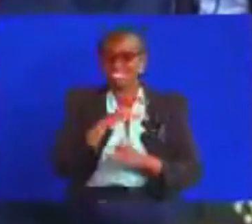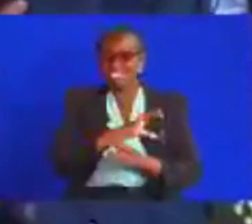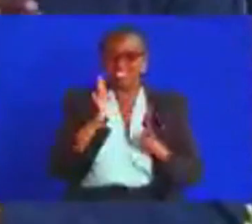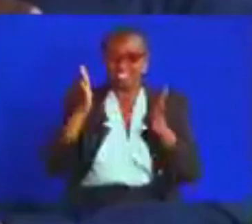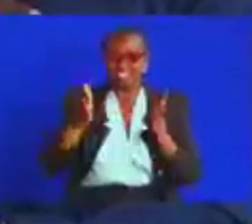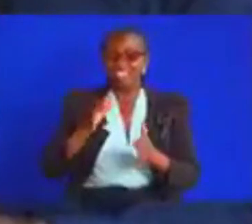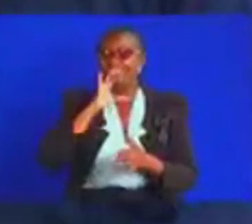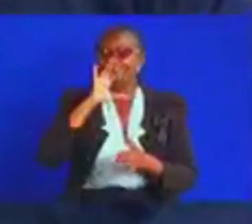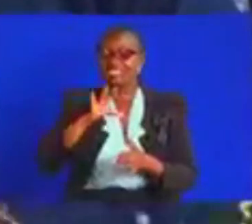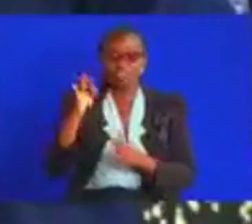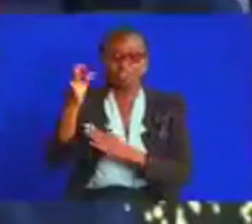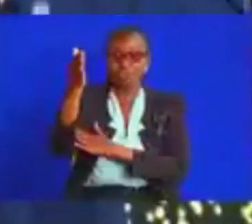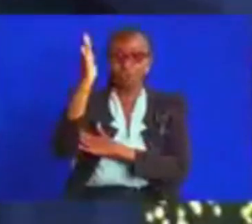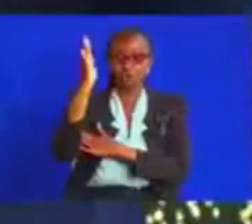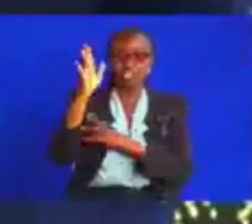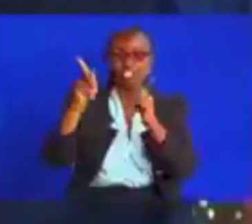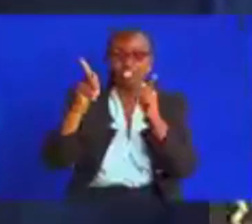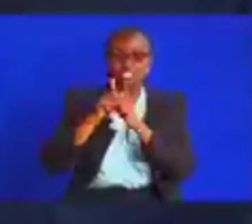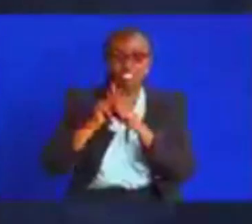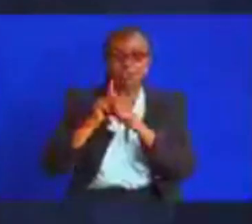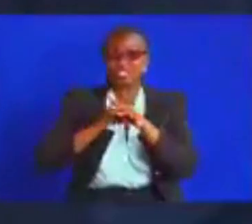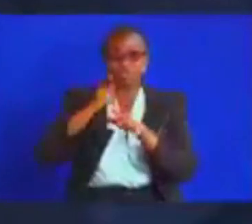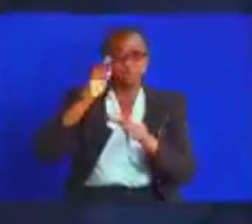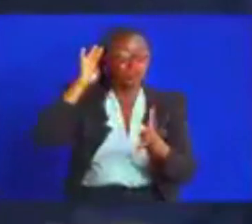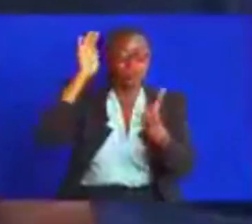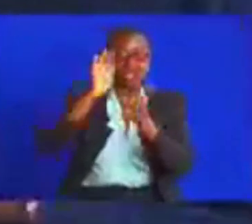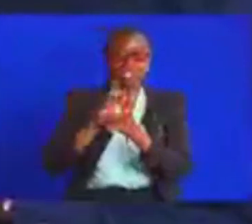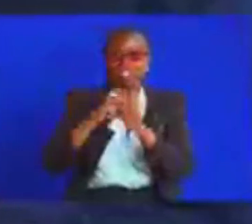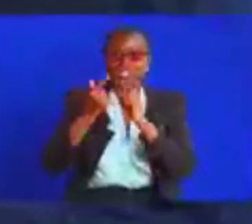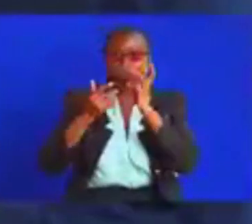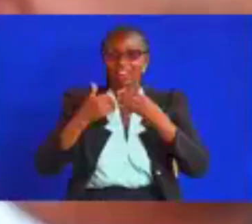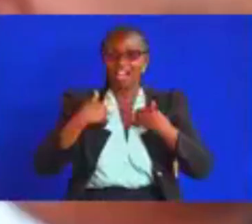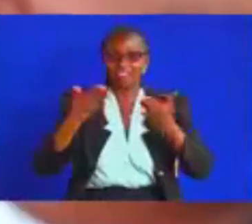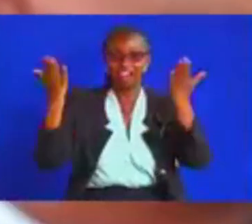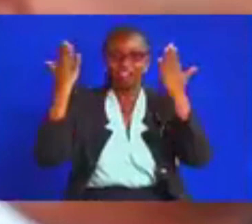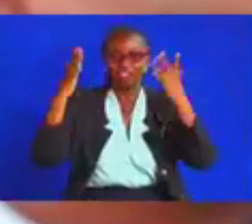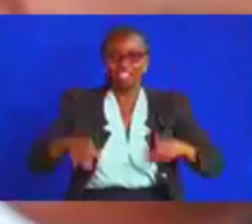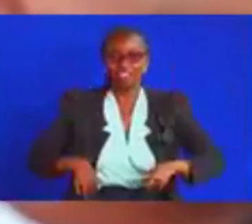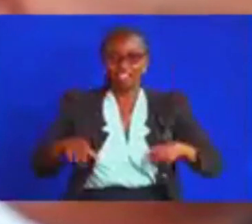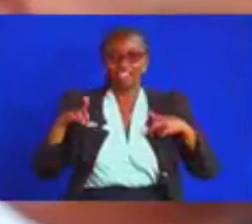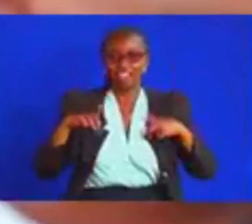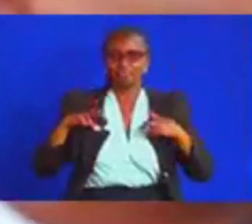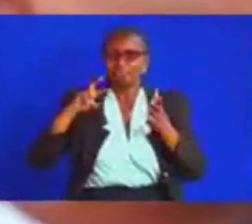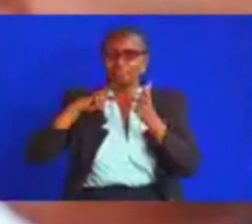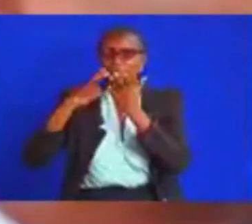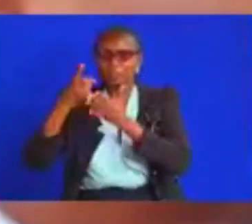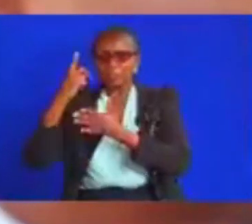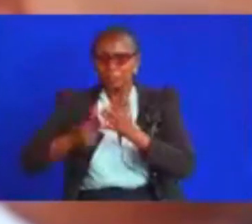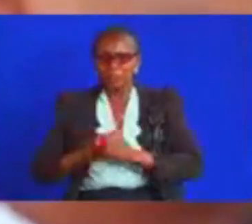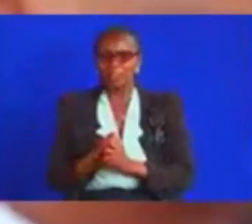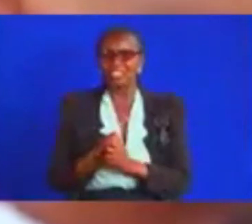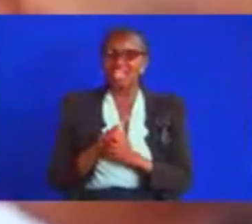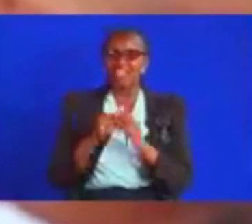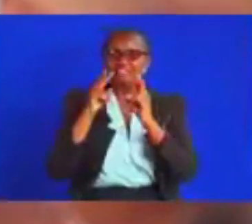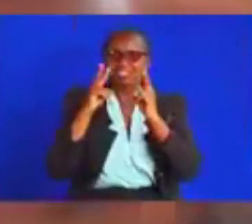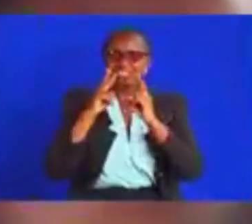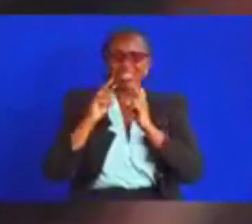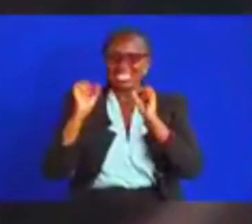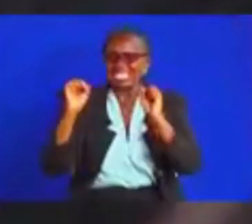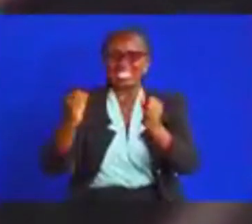Son of God, and that in believing you will have life eternal. That means it is safe for a